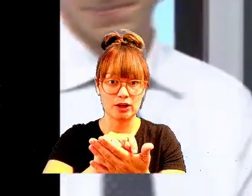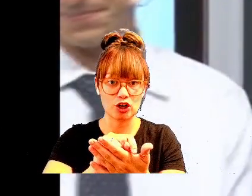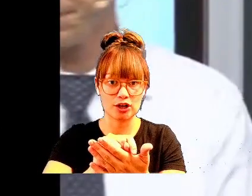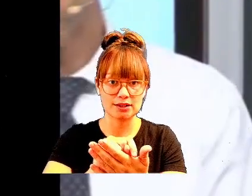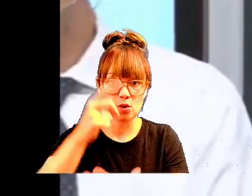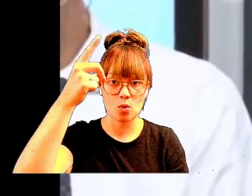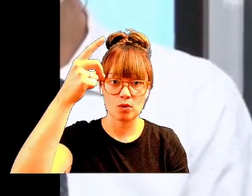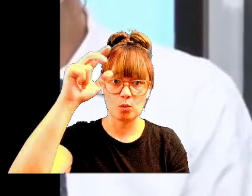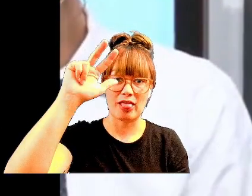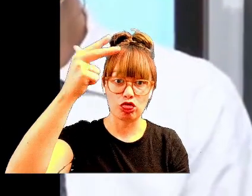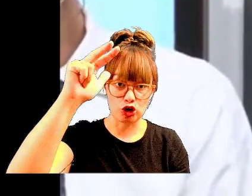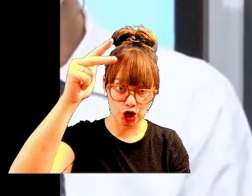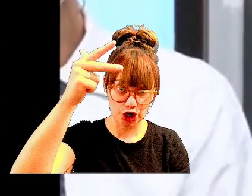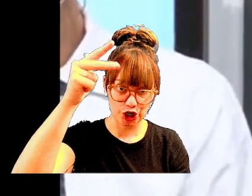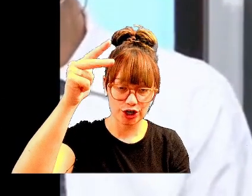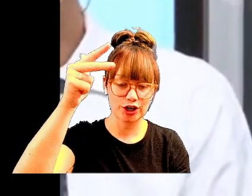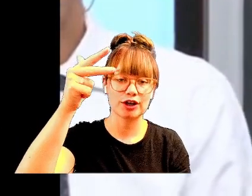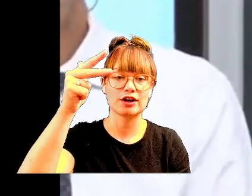power.